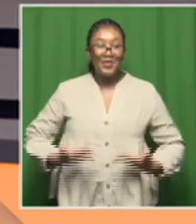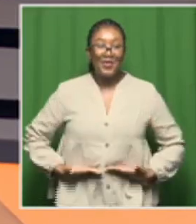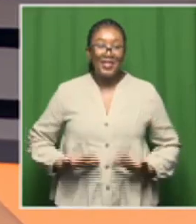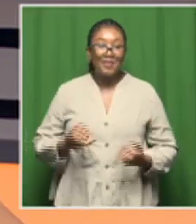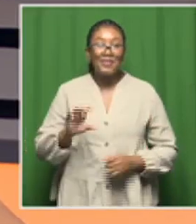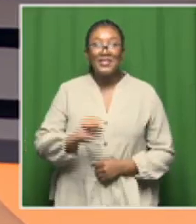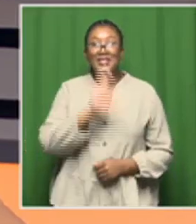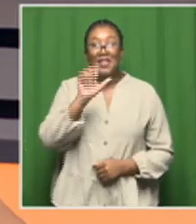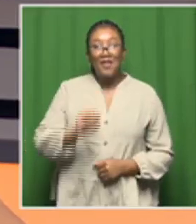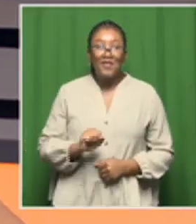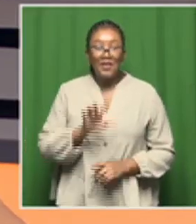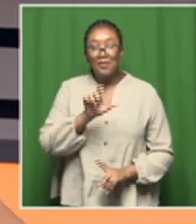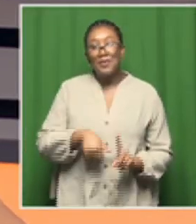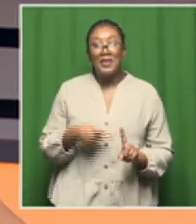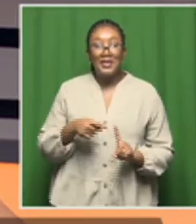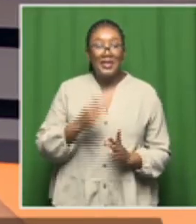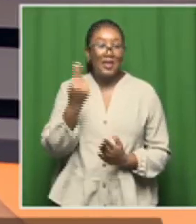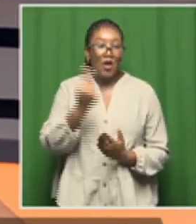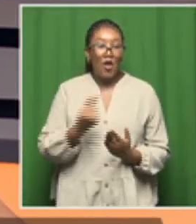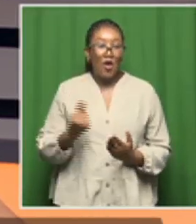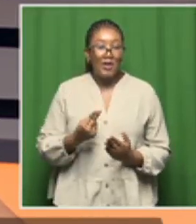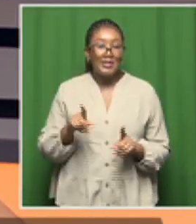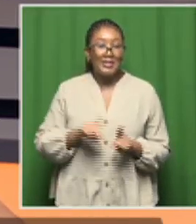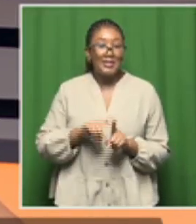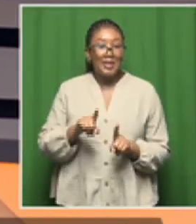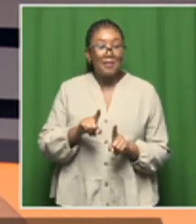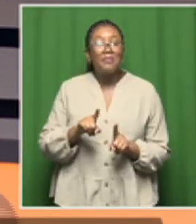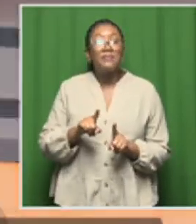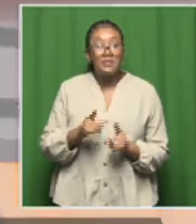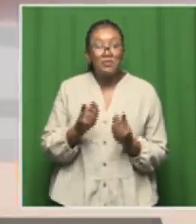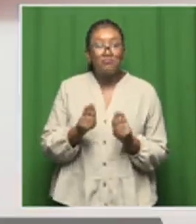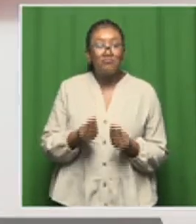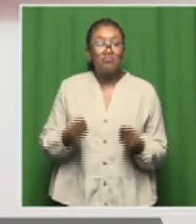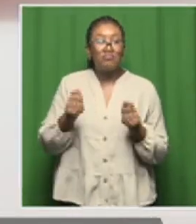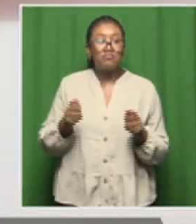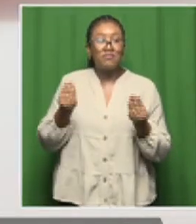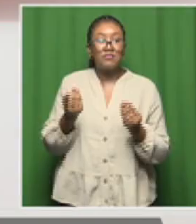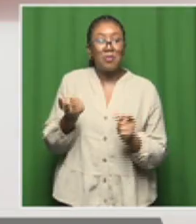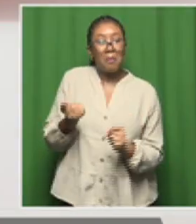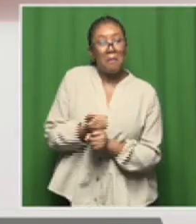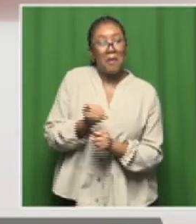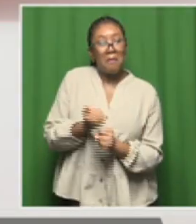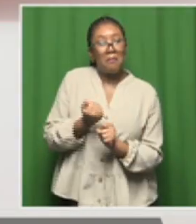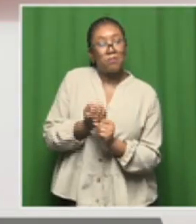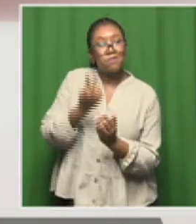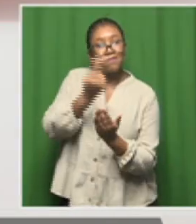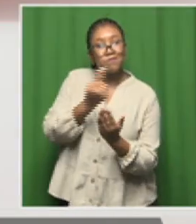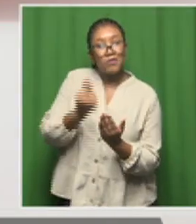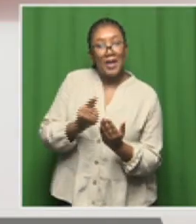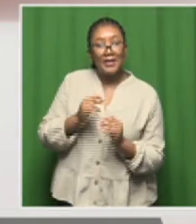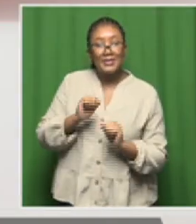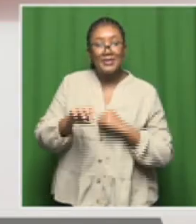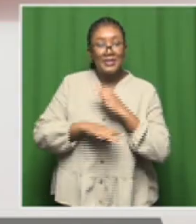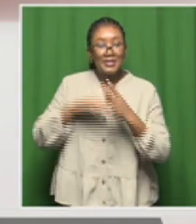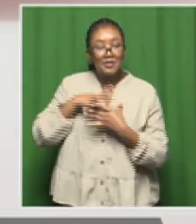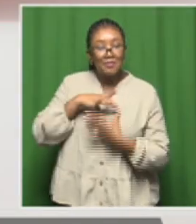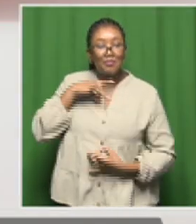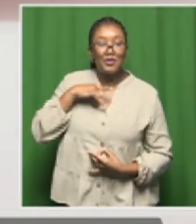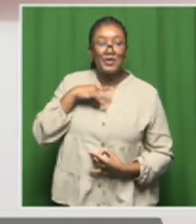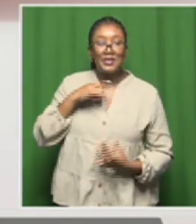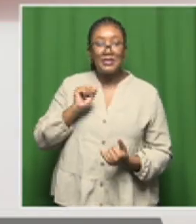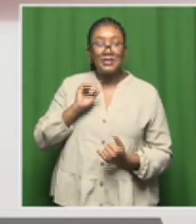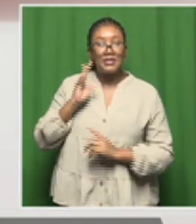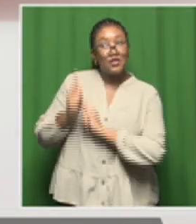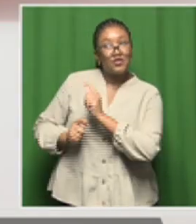South African installation artist and sculptor, known for her profound exploration of cultural identity and spirituality, using